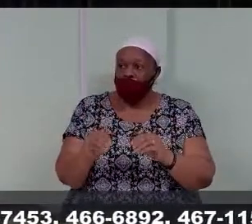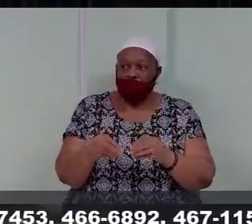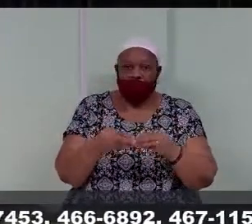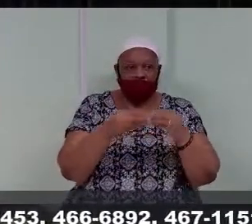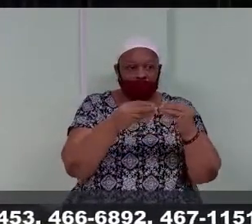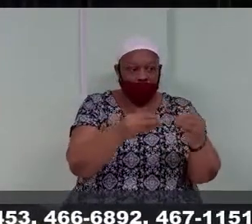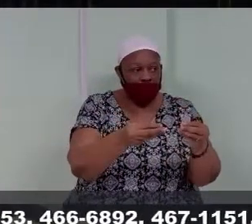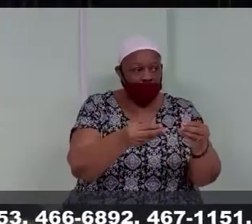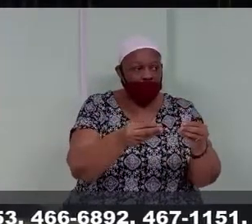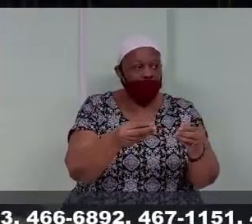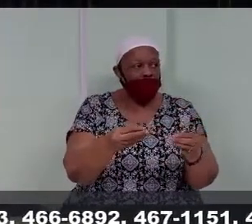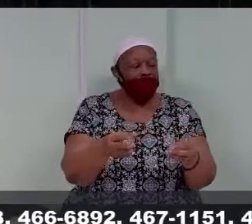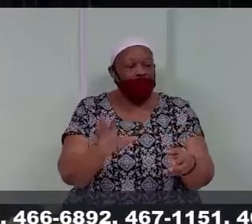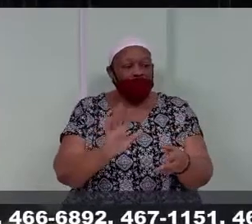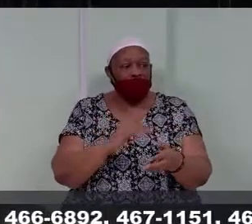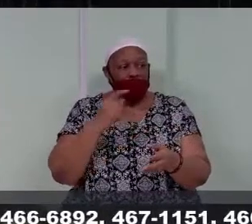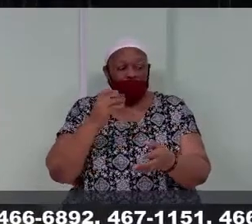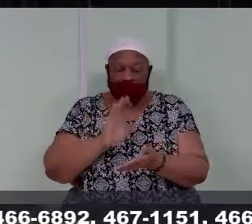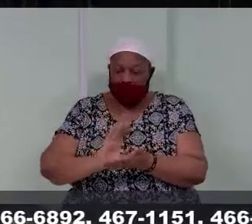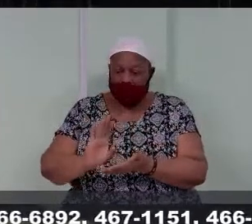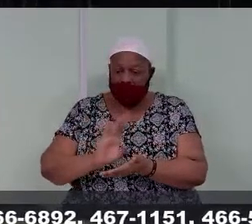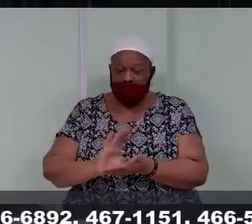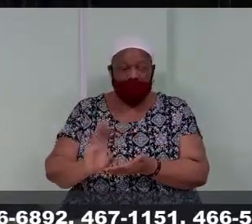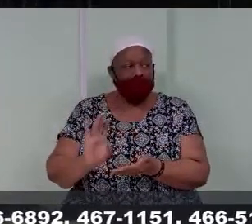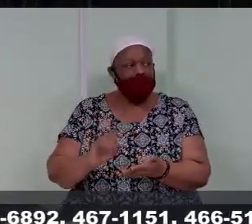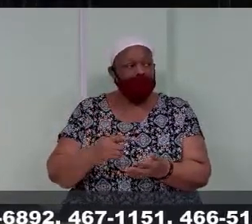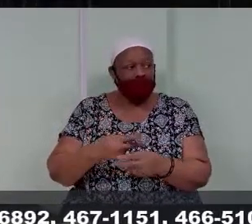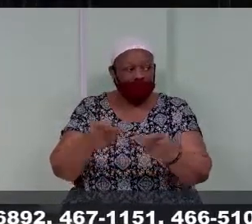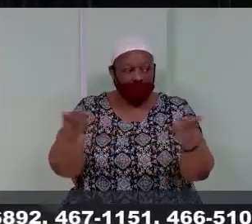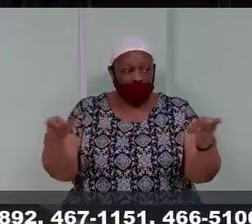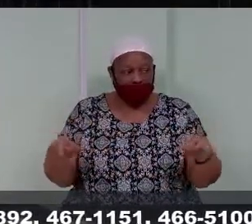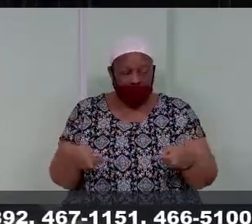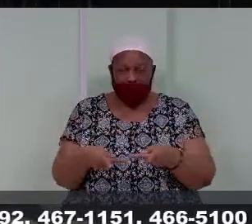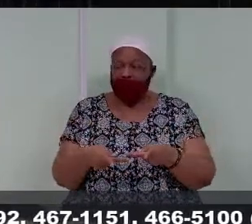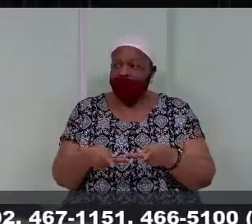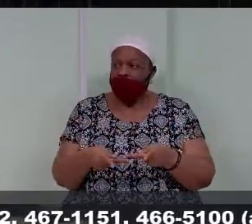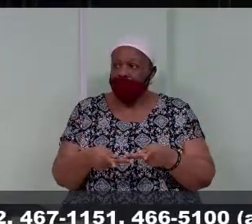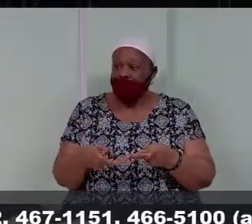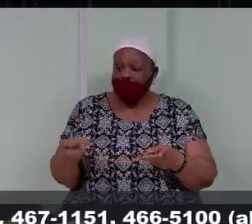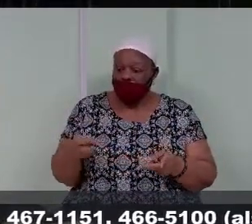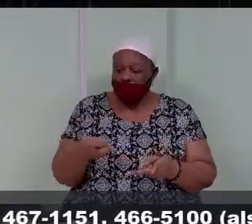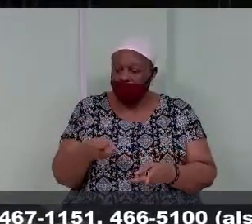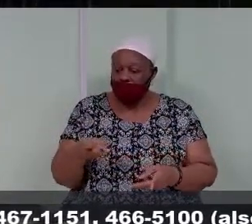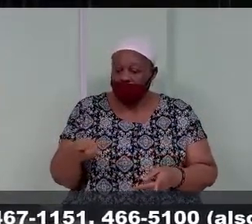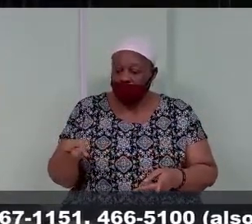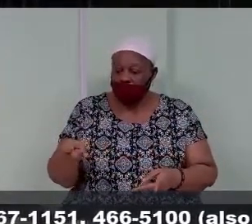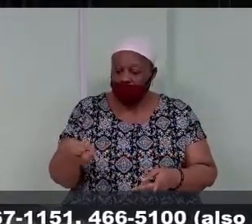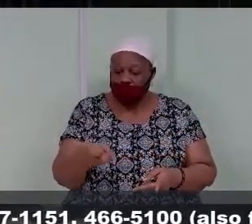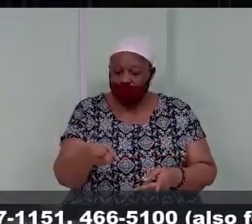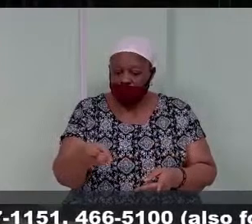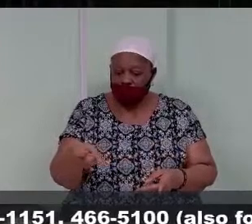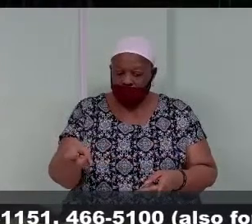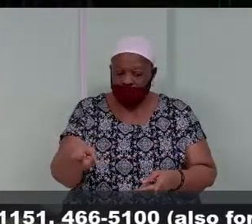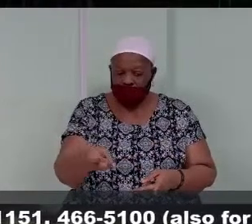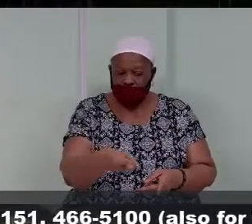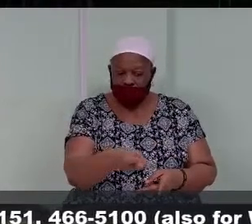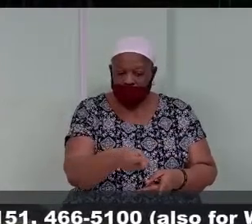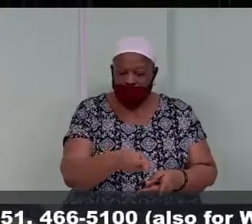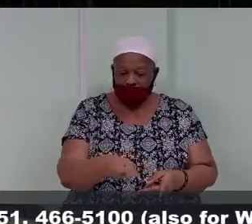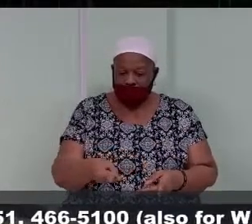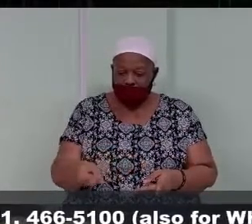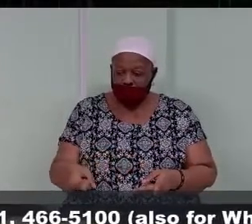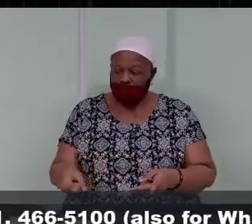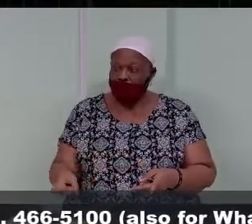what is termed a disinfectant electric fogger. The article I read says that